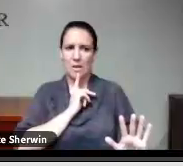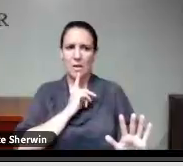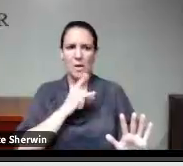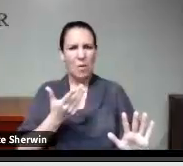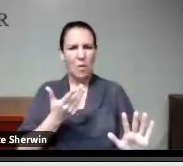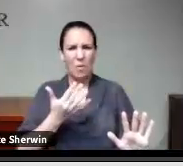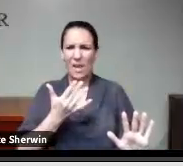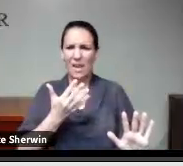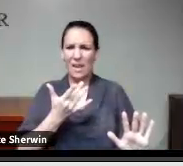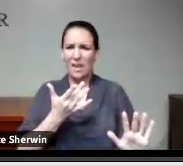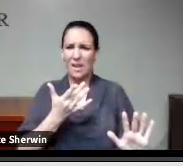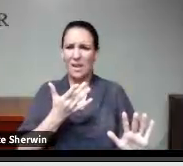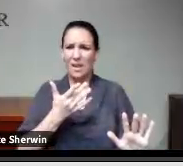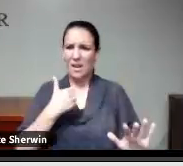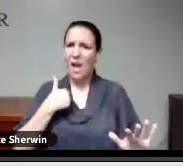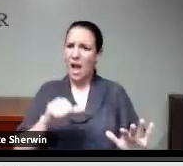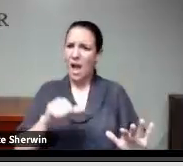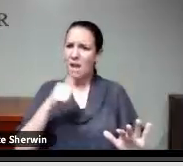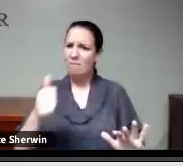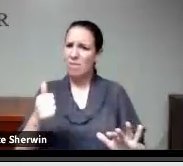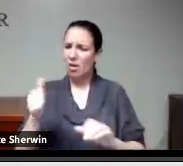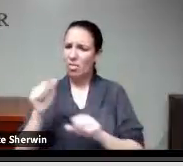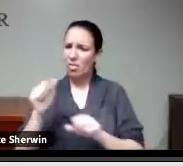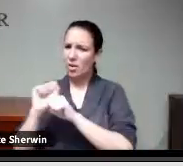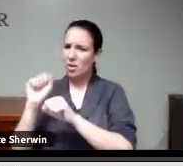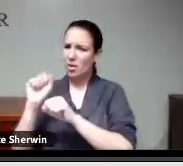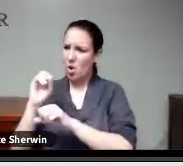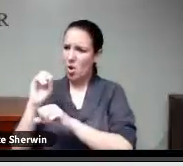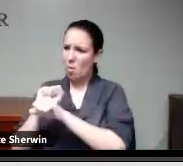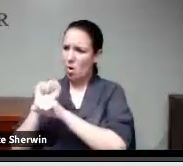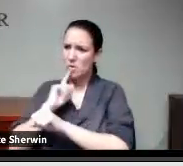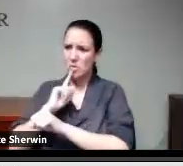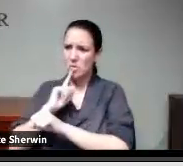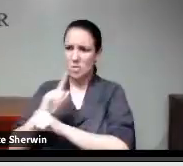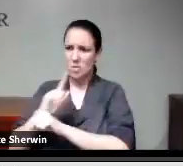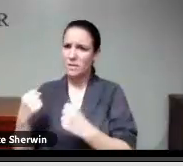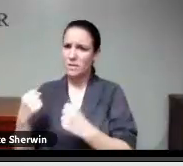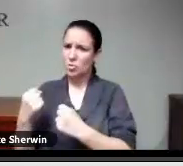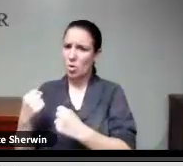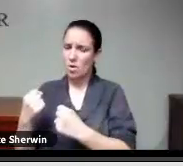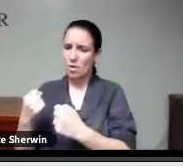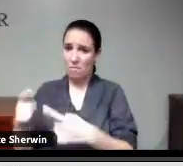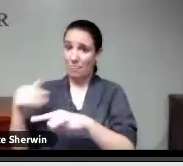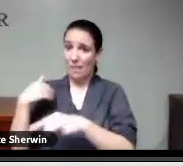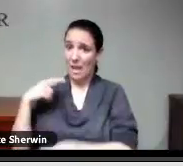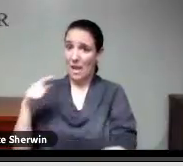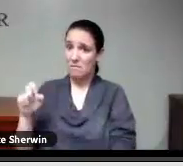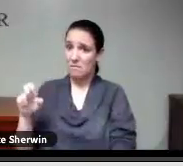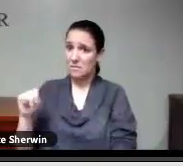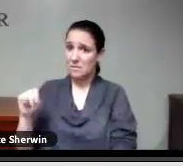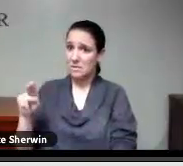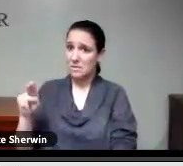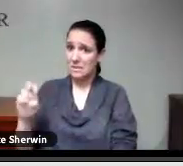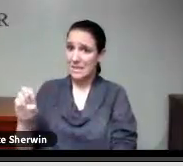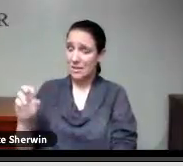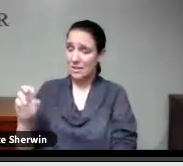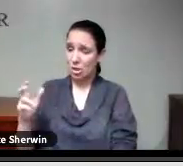pretty assertive, who are pretty outspoken, who are pretty strong-willed, and they got tenure, or